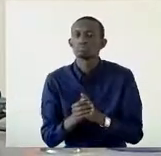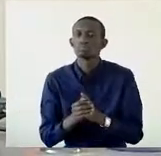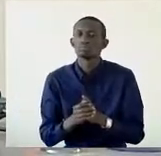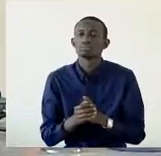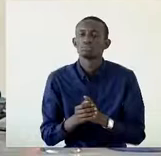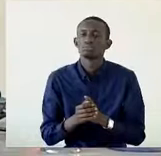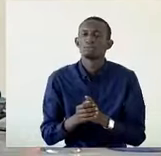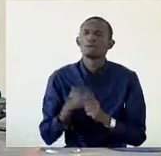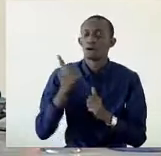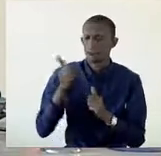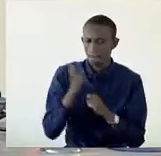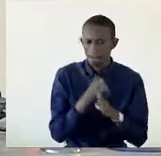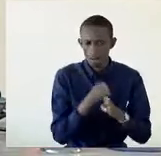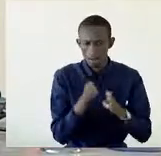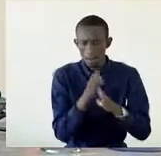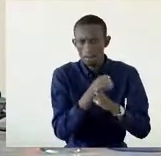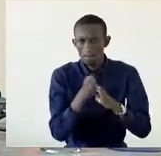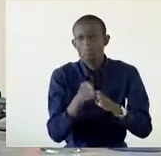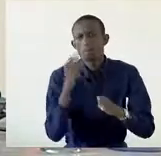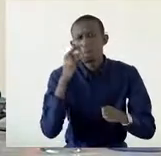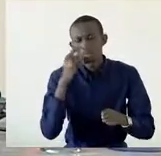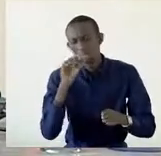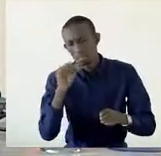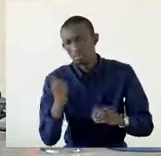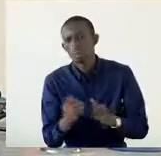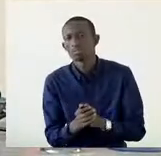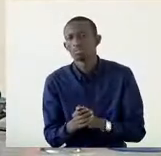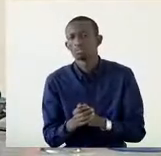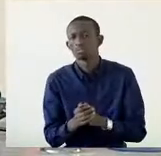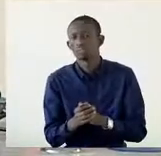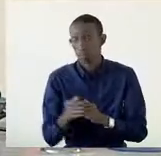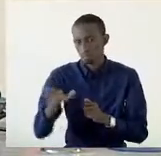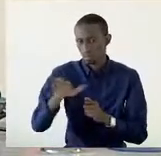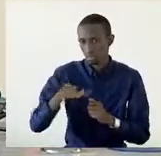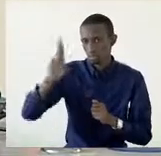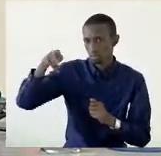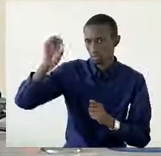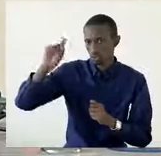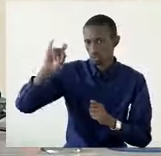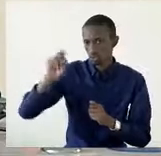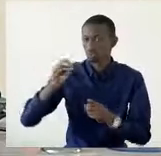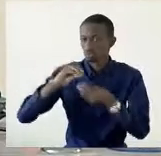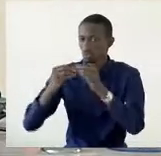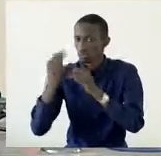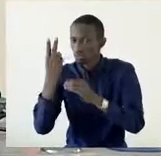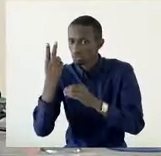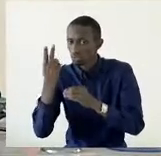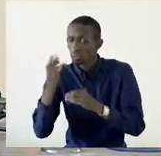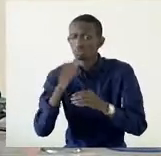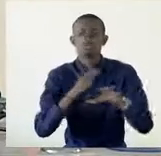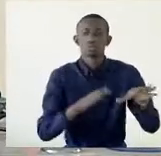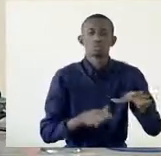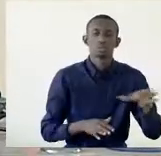orienting other substituents to position number 2 and position number